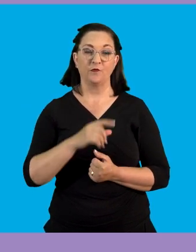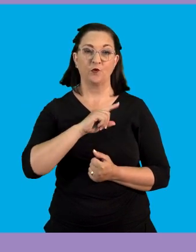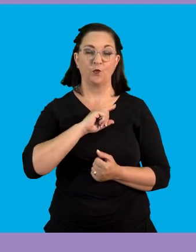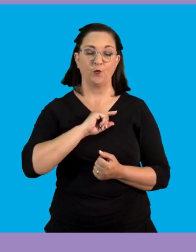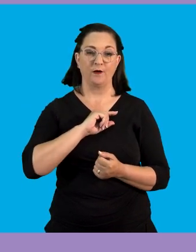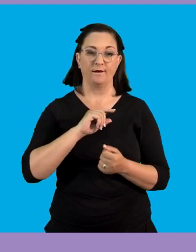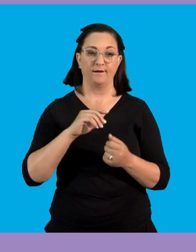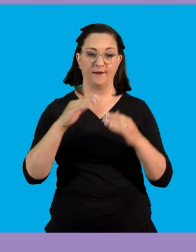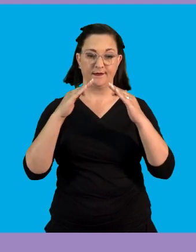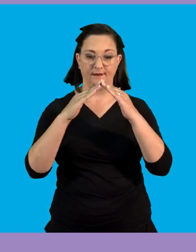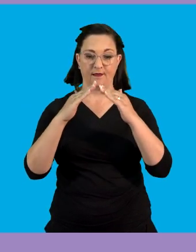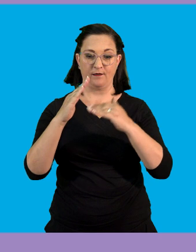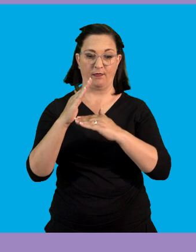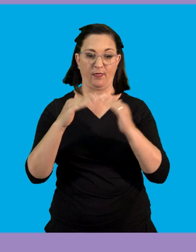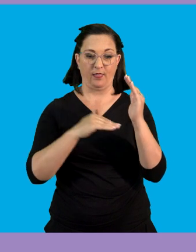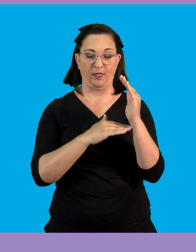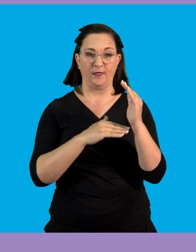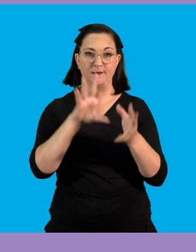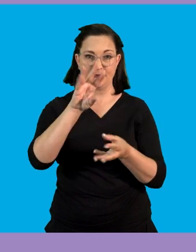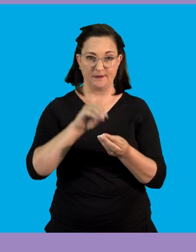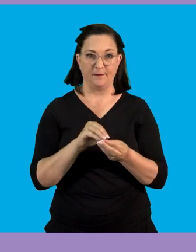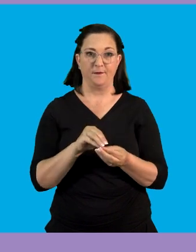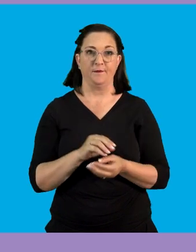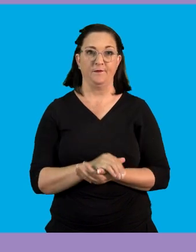of the angles of a triangle